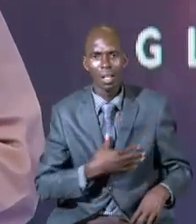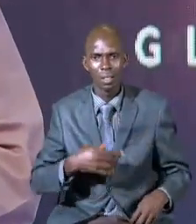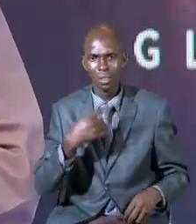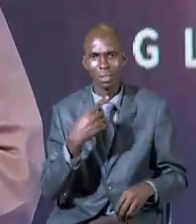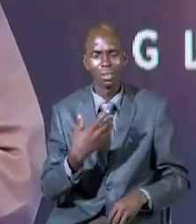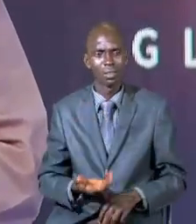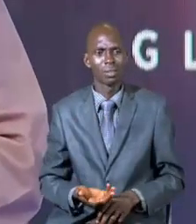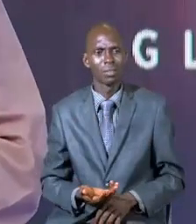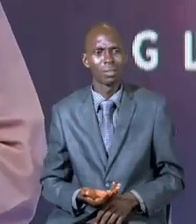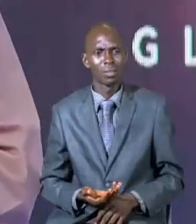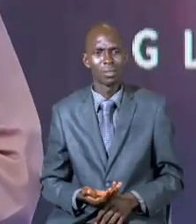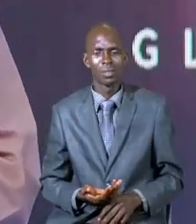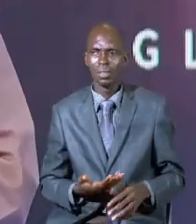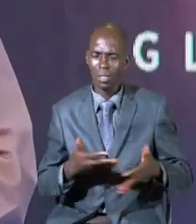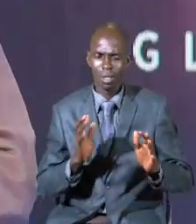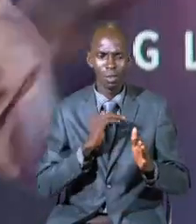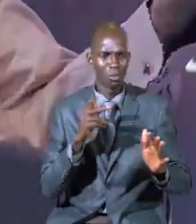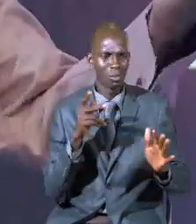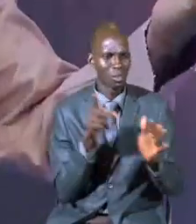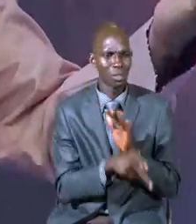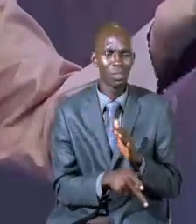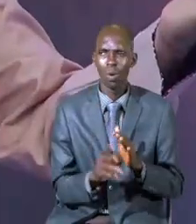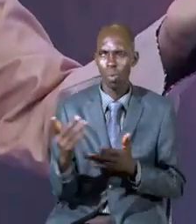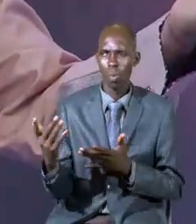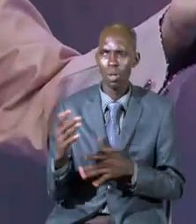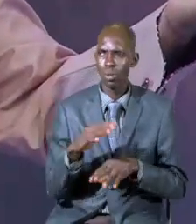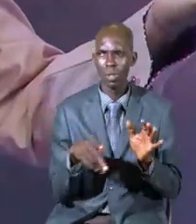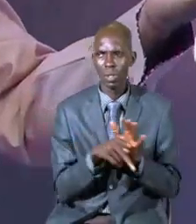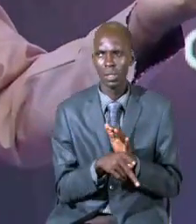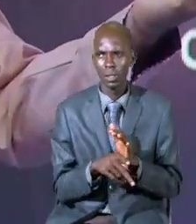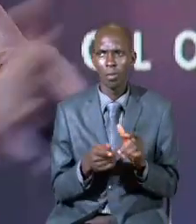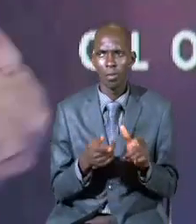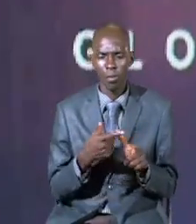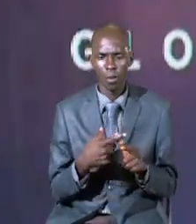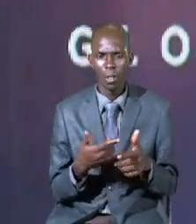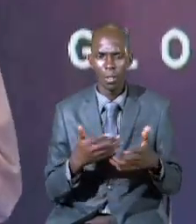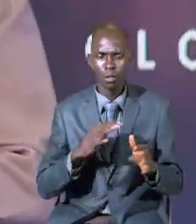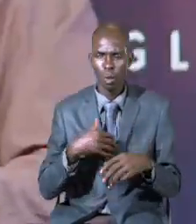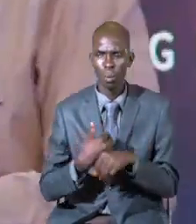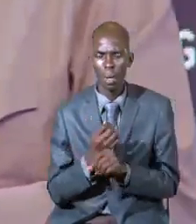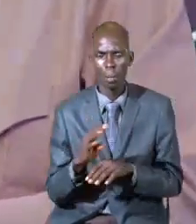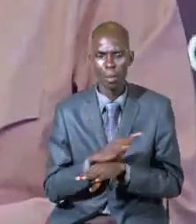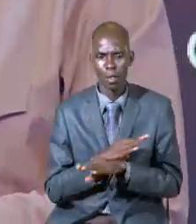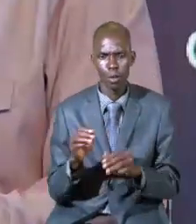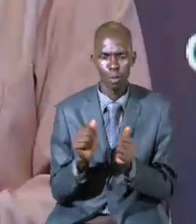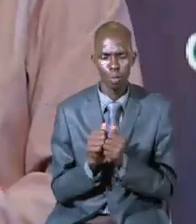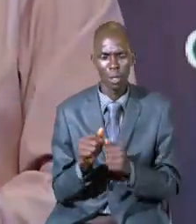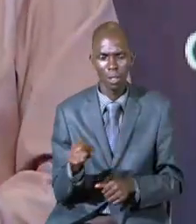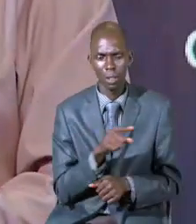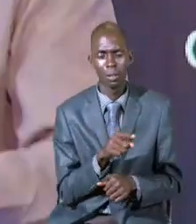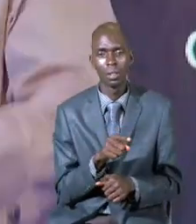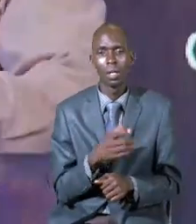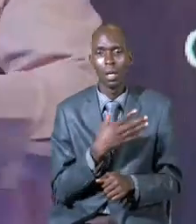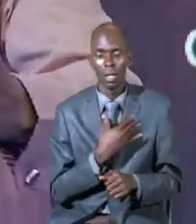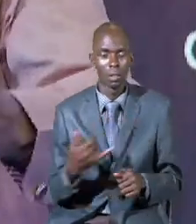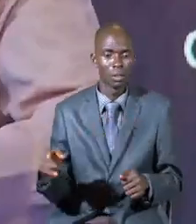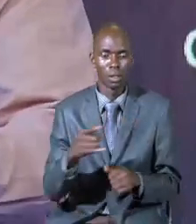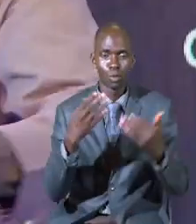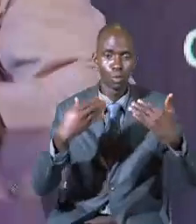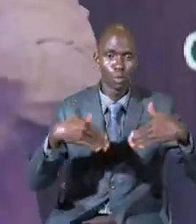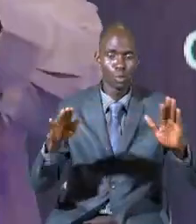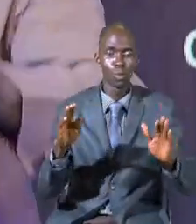money out of selling him. Oh, they said, that's a good idea. And so they sold him. And